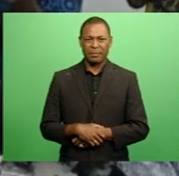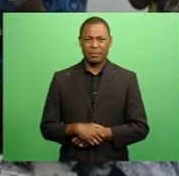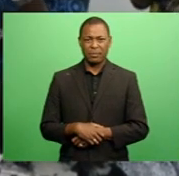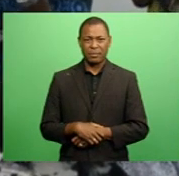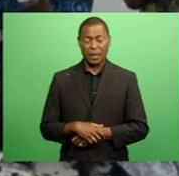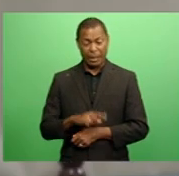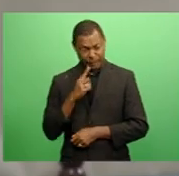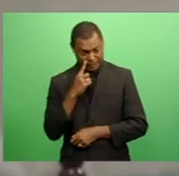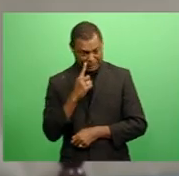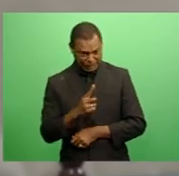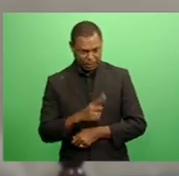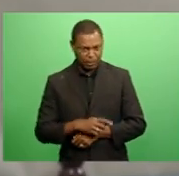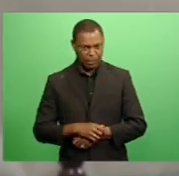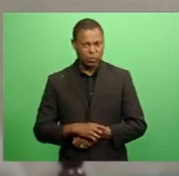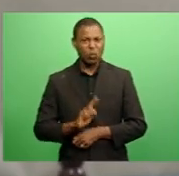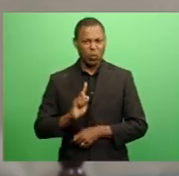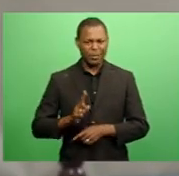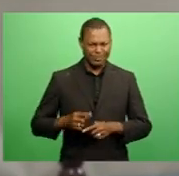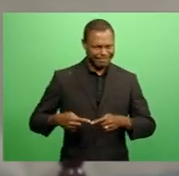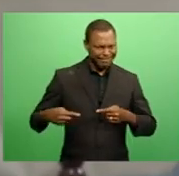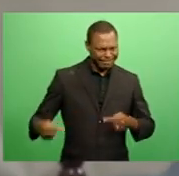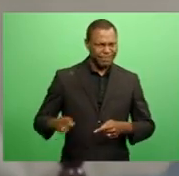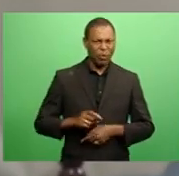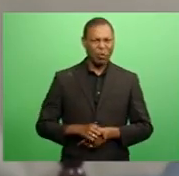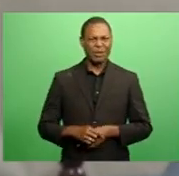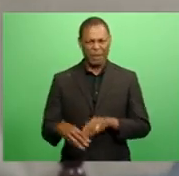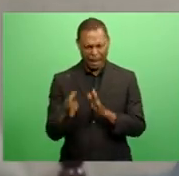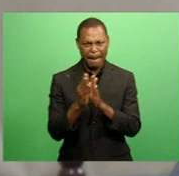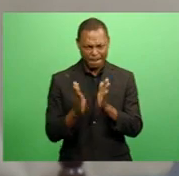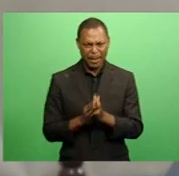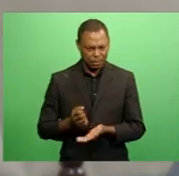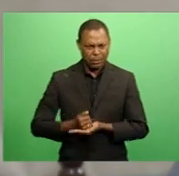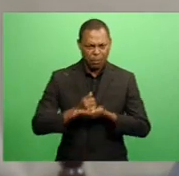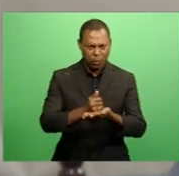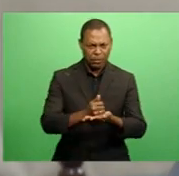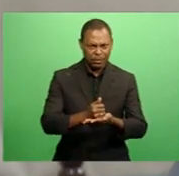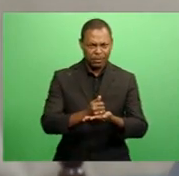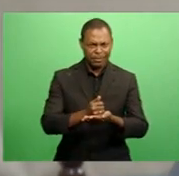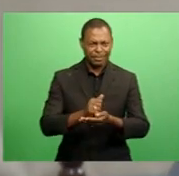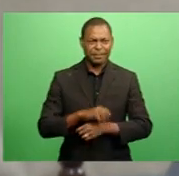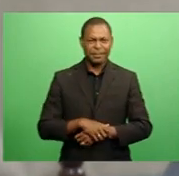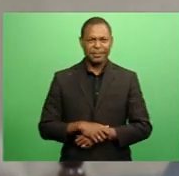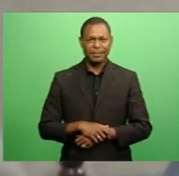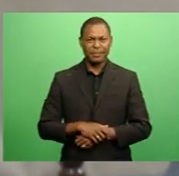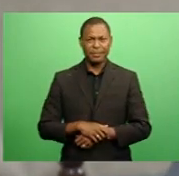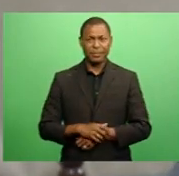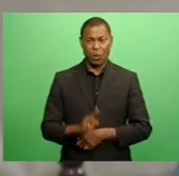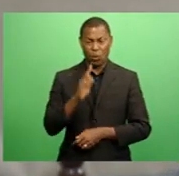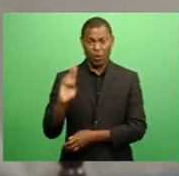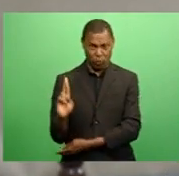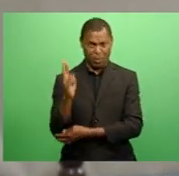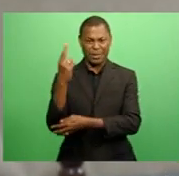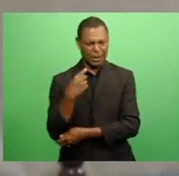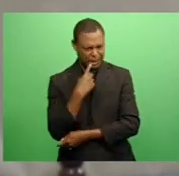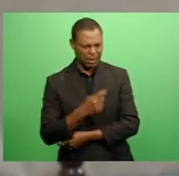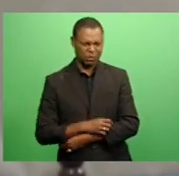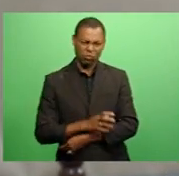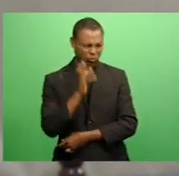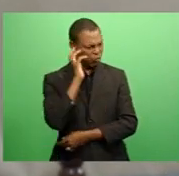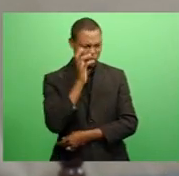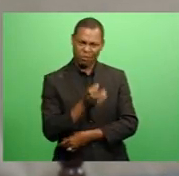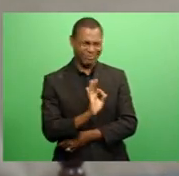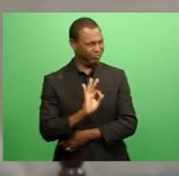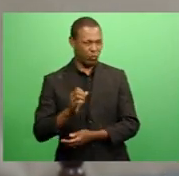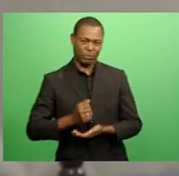objectively, the bills will be supported. And one of the representatives immediately said to me, sorry, we will not support